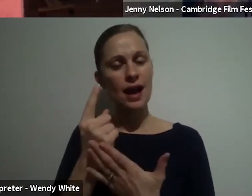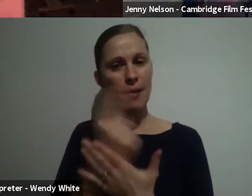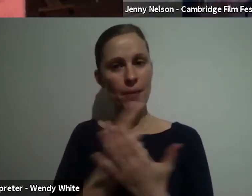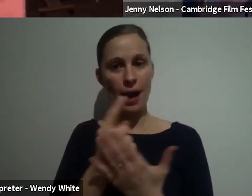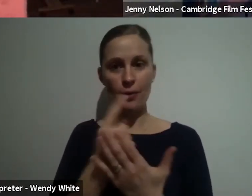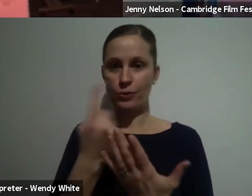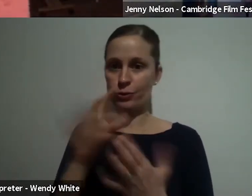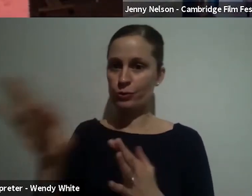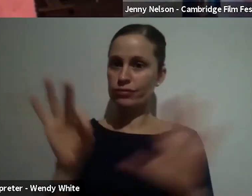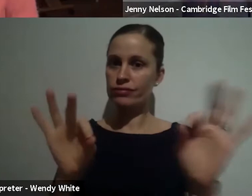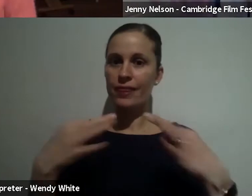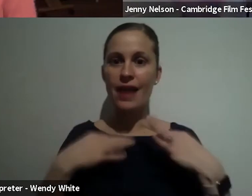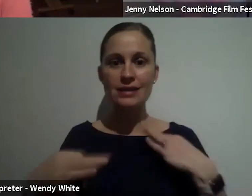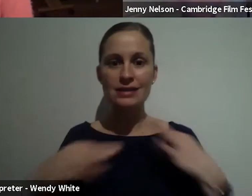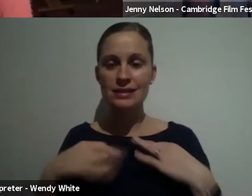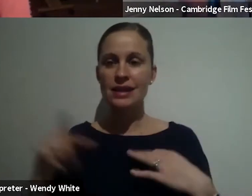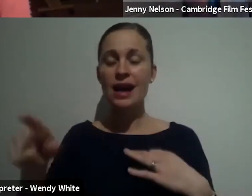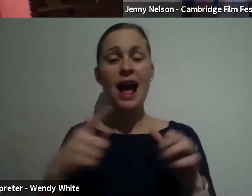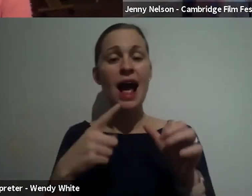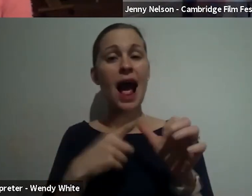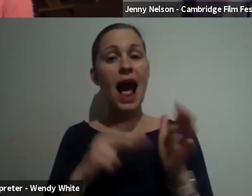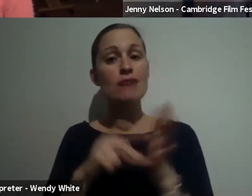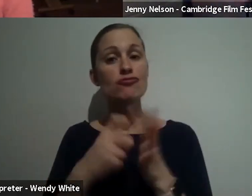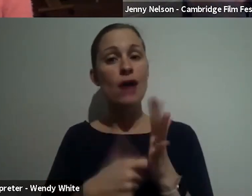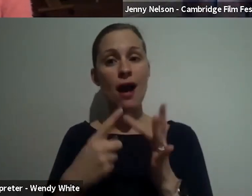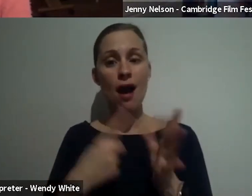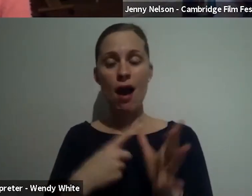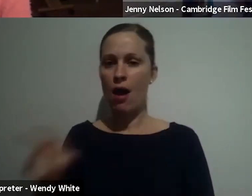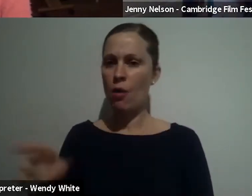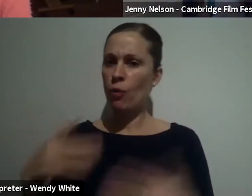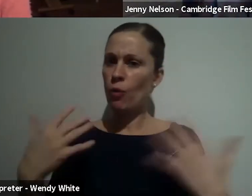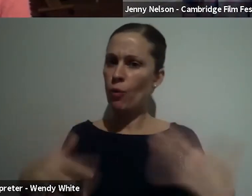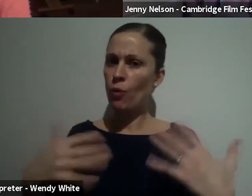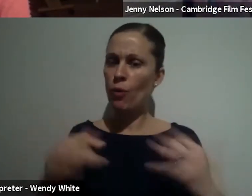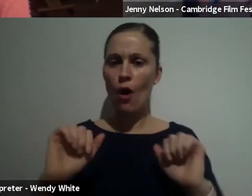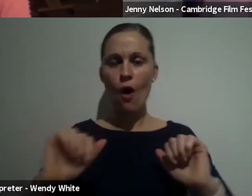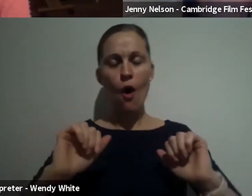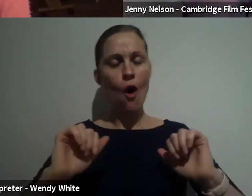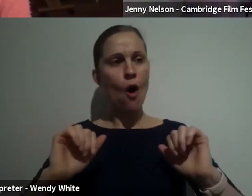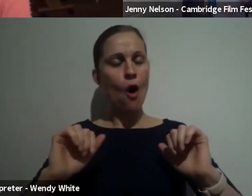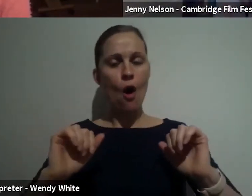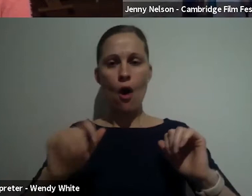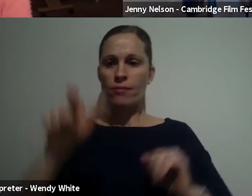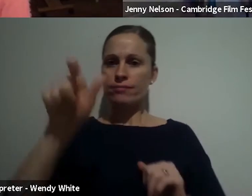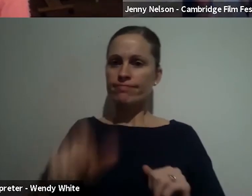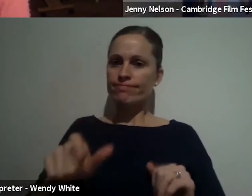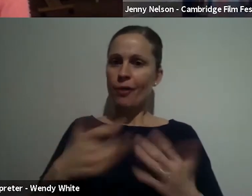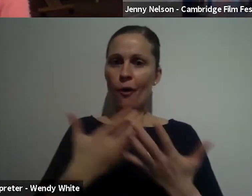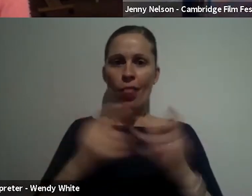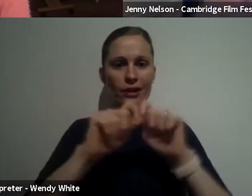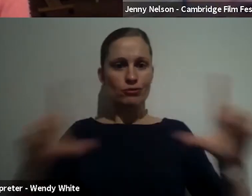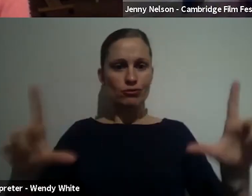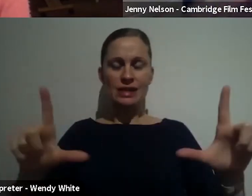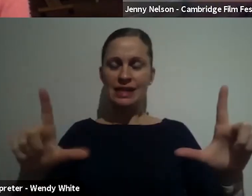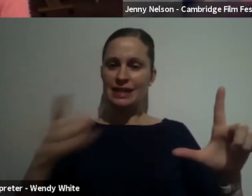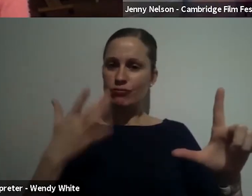a, her presence on screen, she's mesmerizing because she manages to, it's